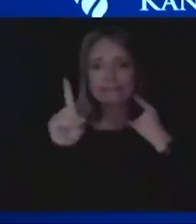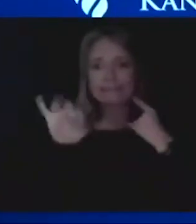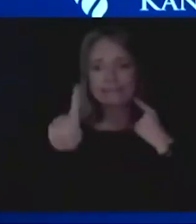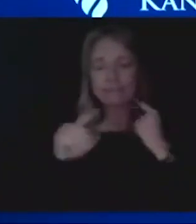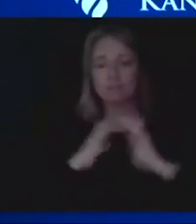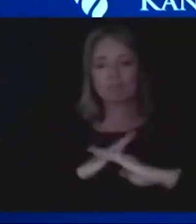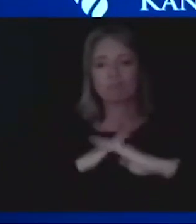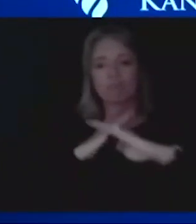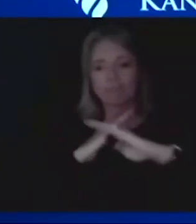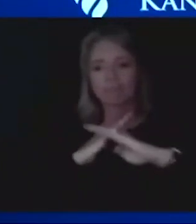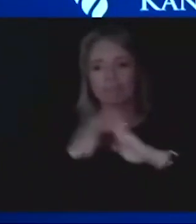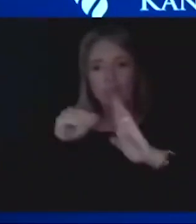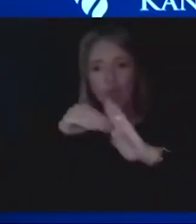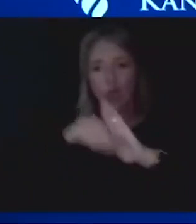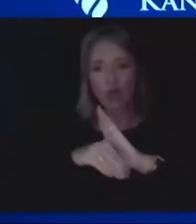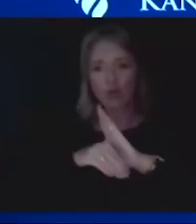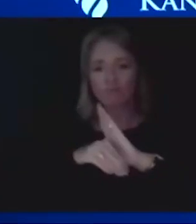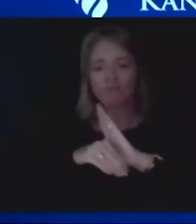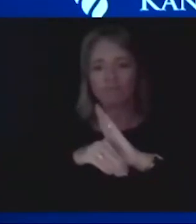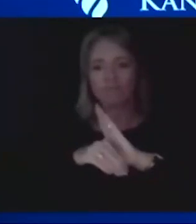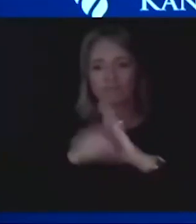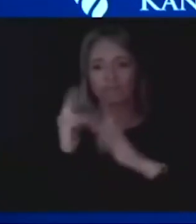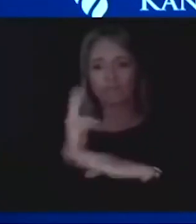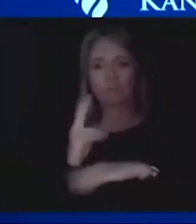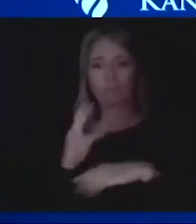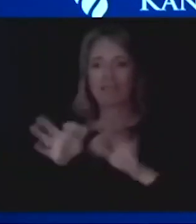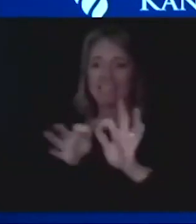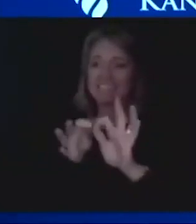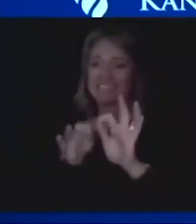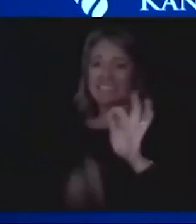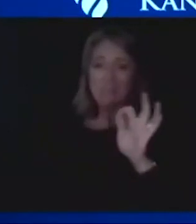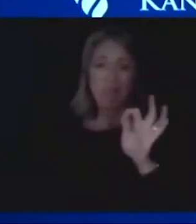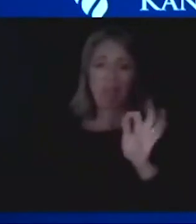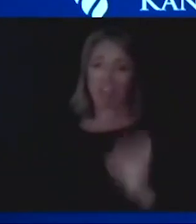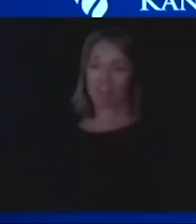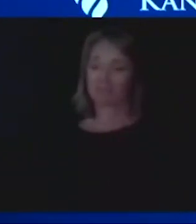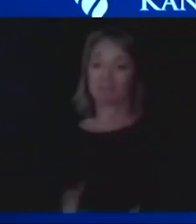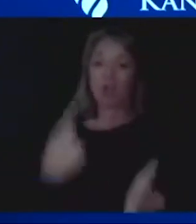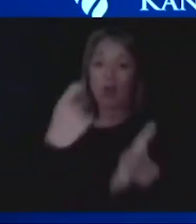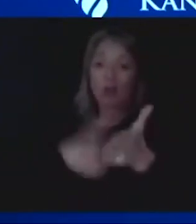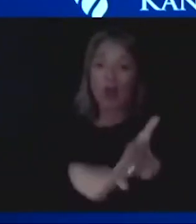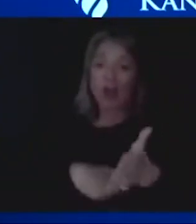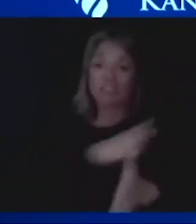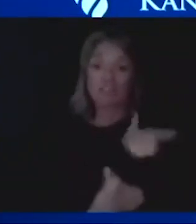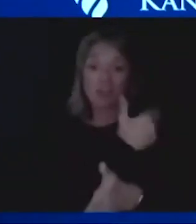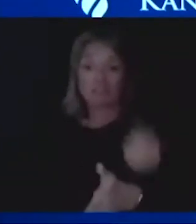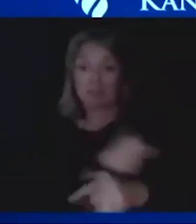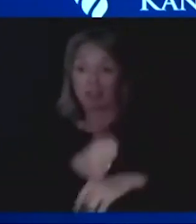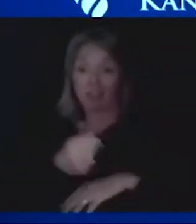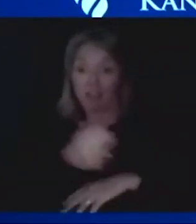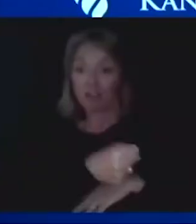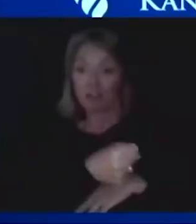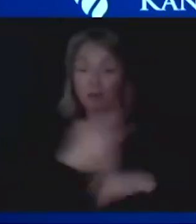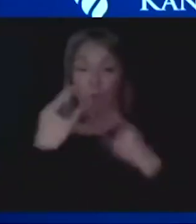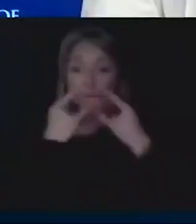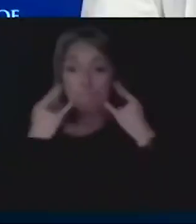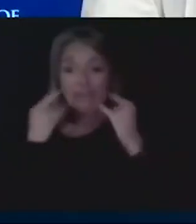commit to it. It's a pretty simple act. We're talking about the cost of a hospitalization. Masks are cheap, vaccines are cheap. I don't know how on August